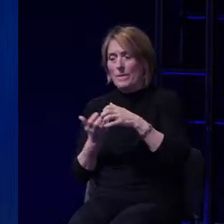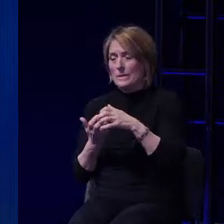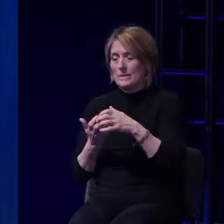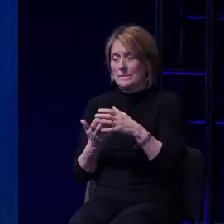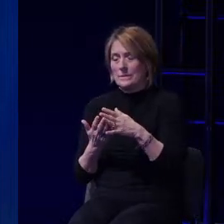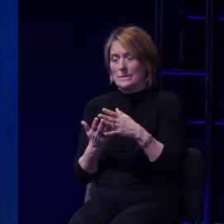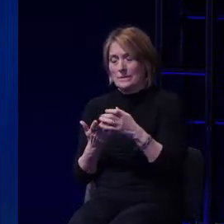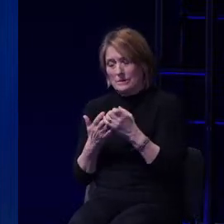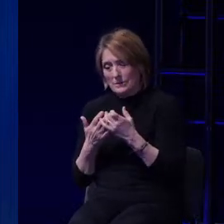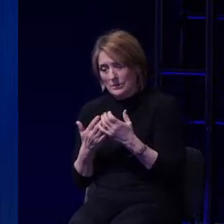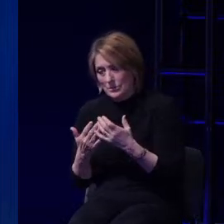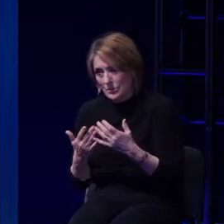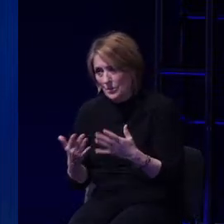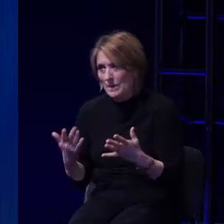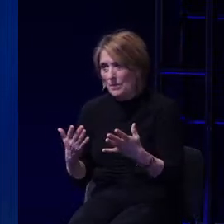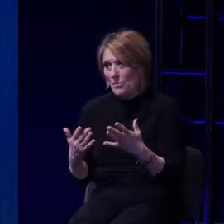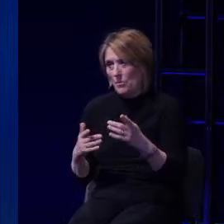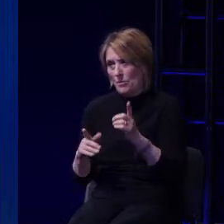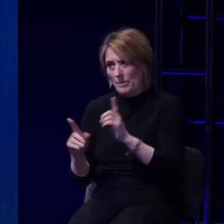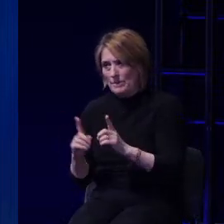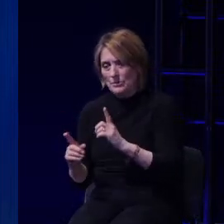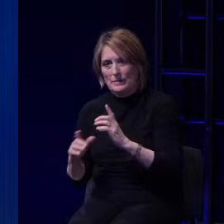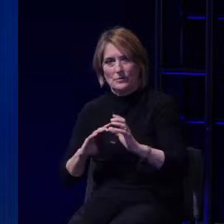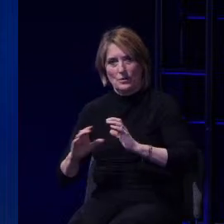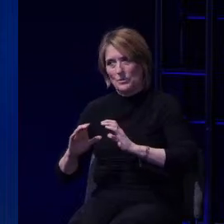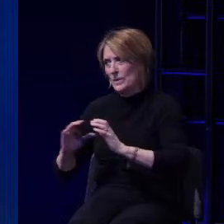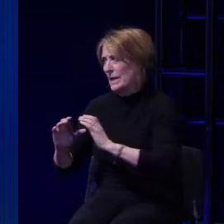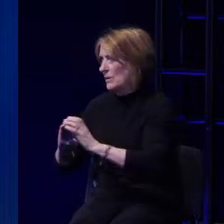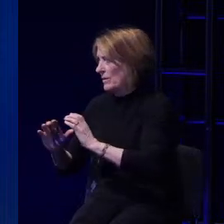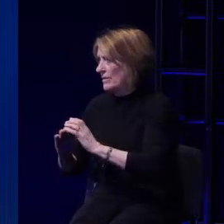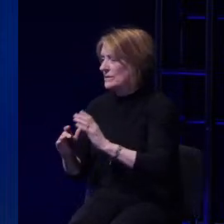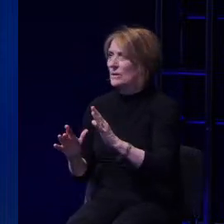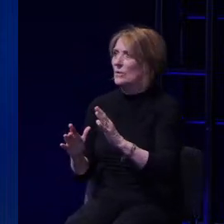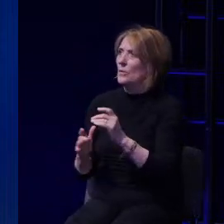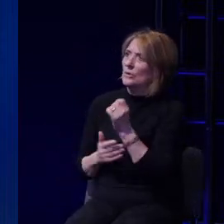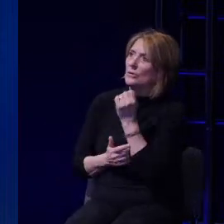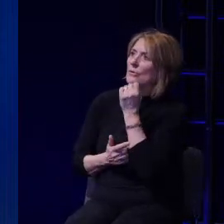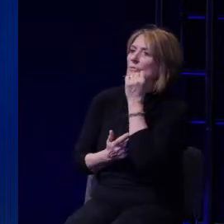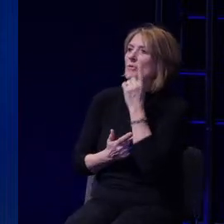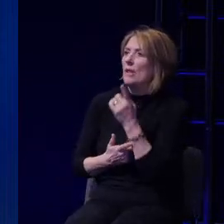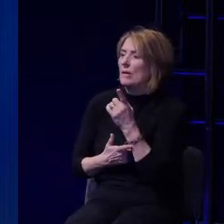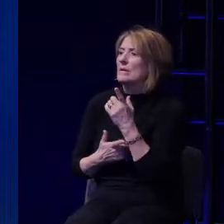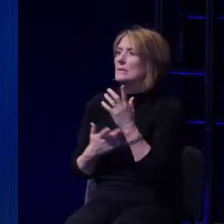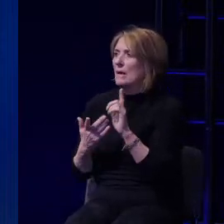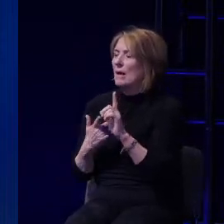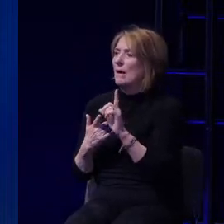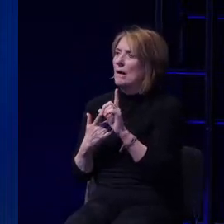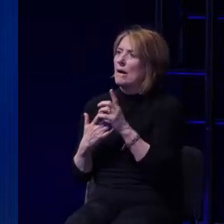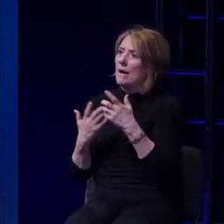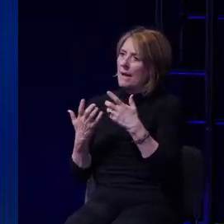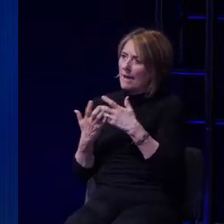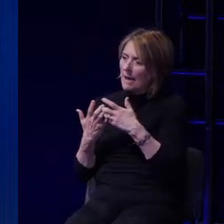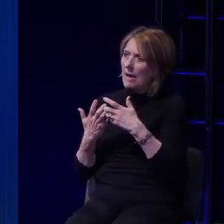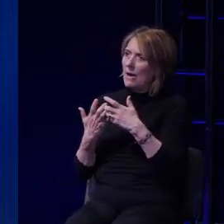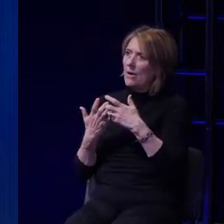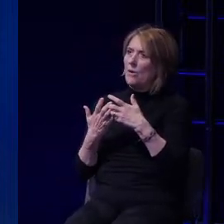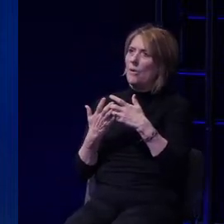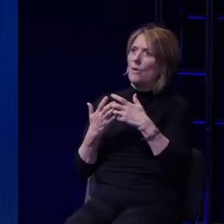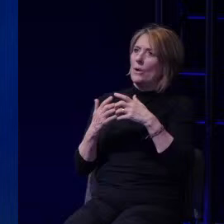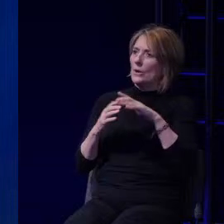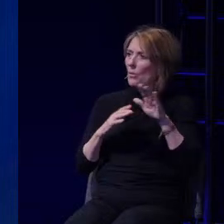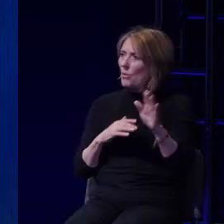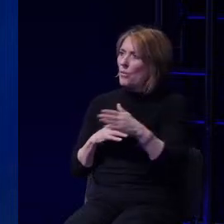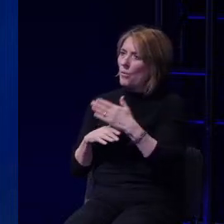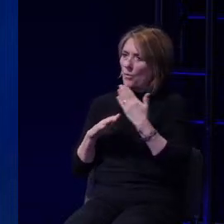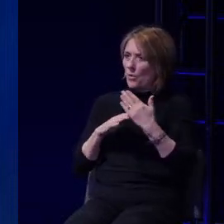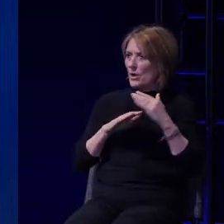to, you know, communicate with. And so once you can sort of appreciate how that hierarchy works and that rhythm works, and